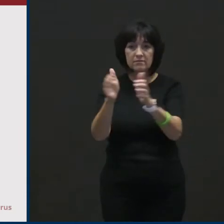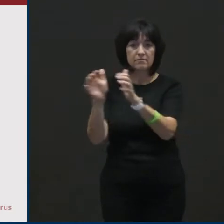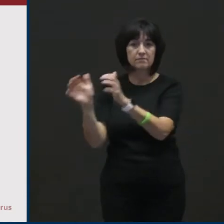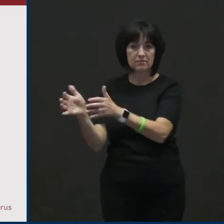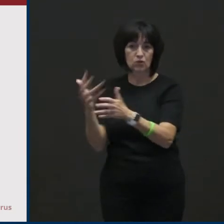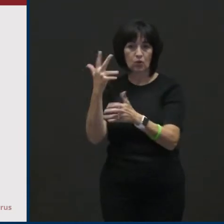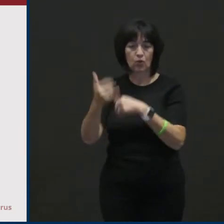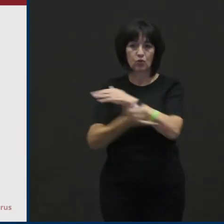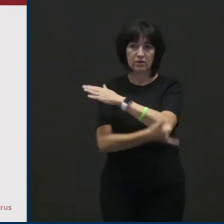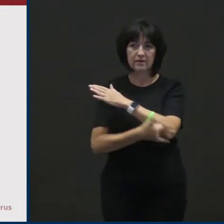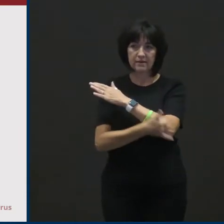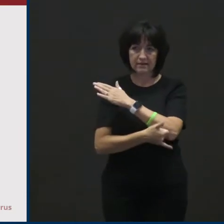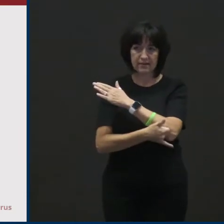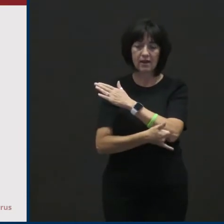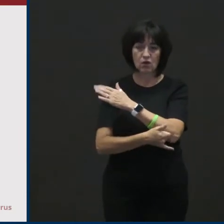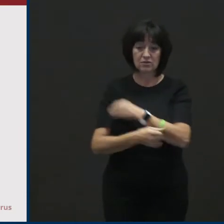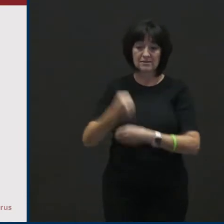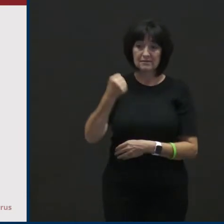to lead,